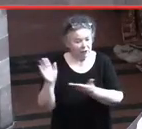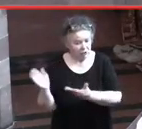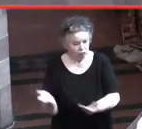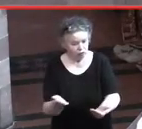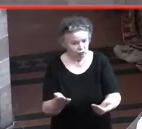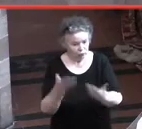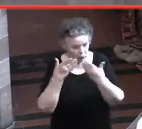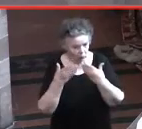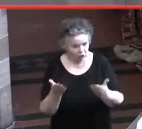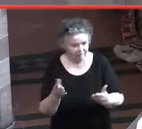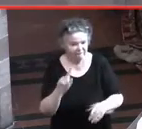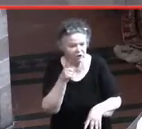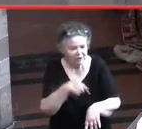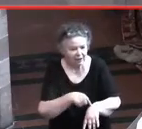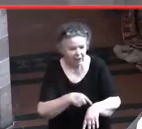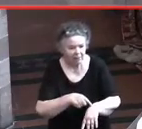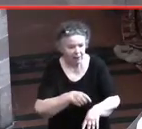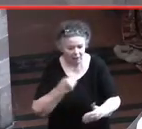service.